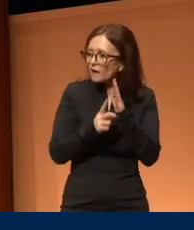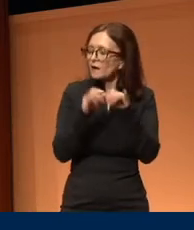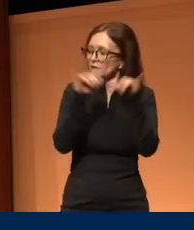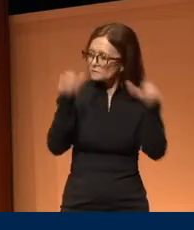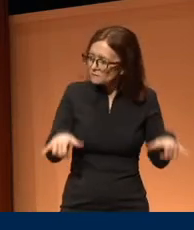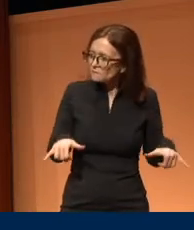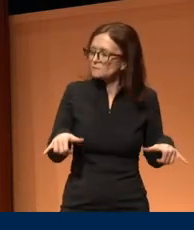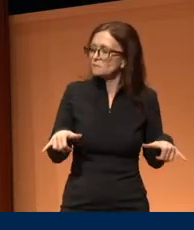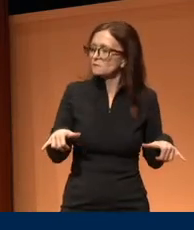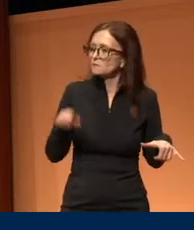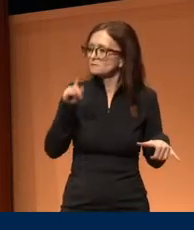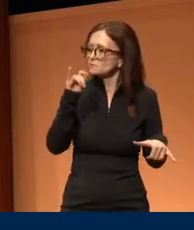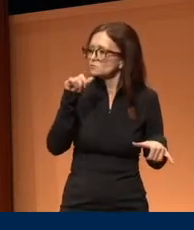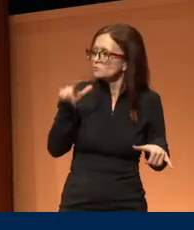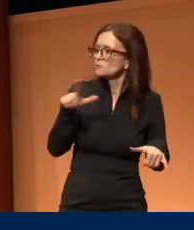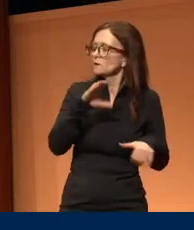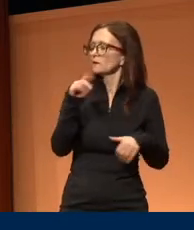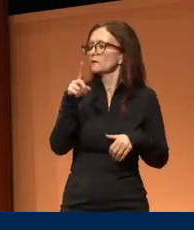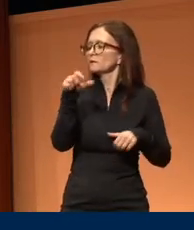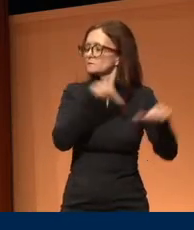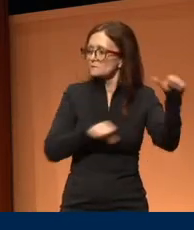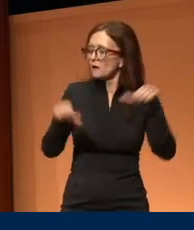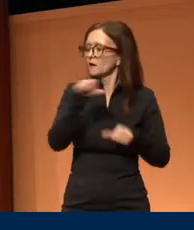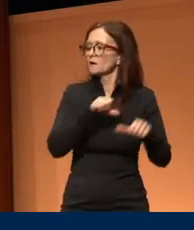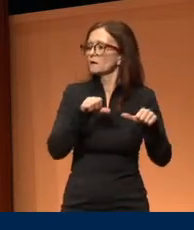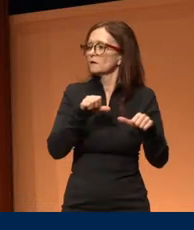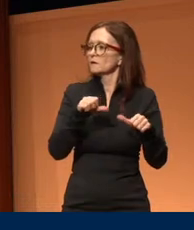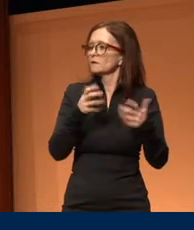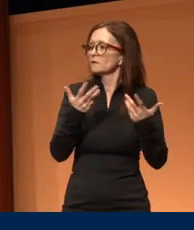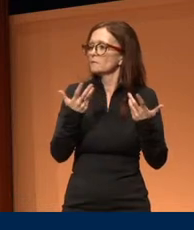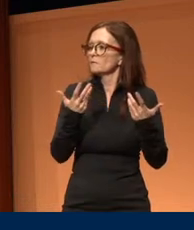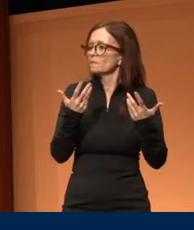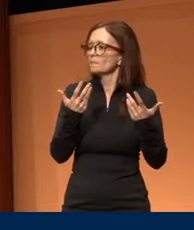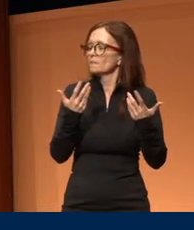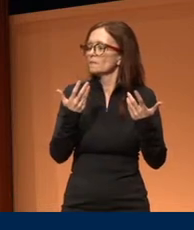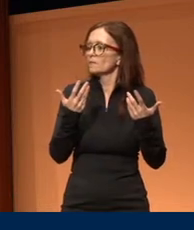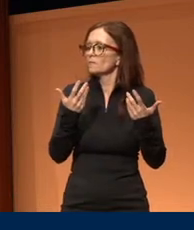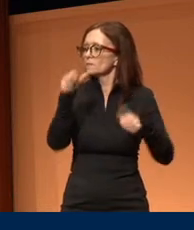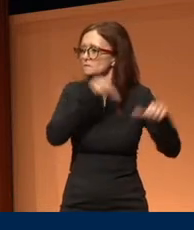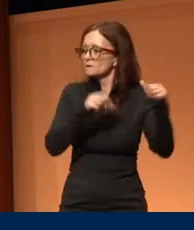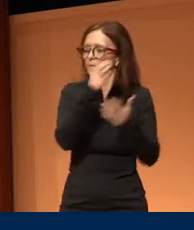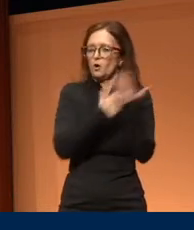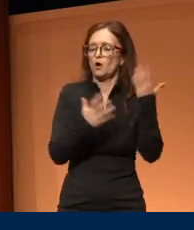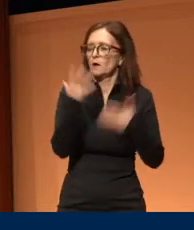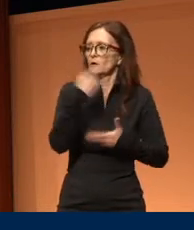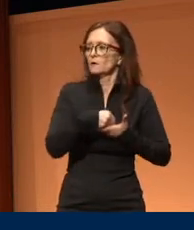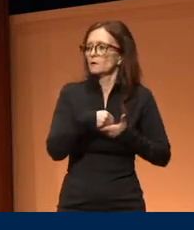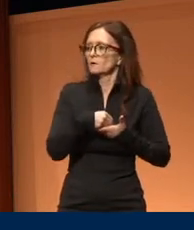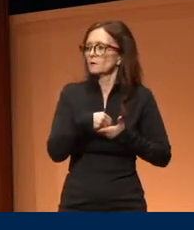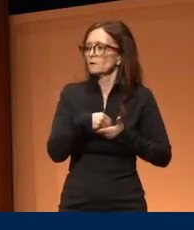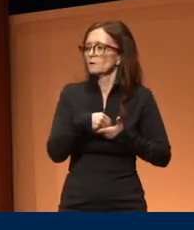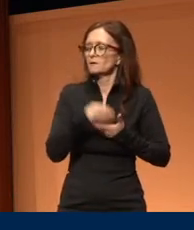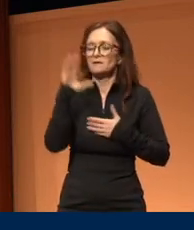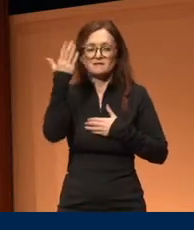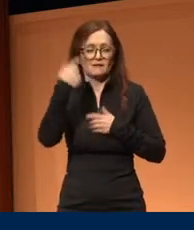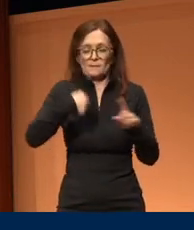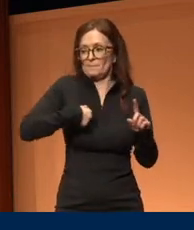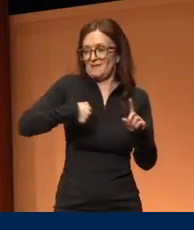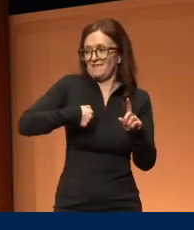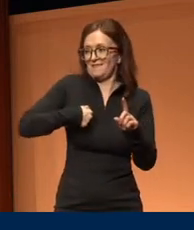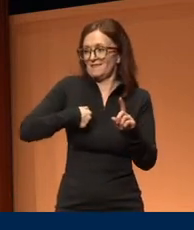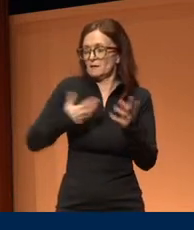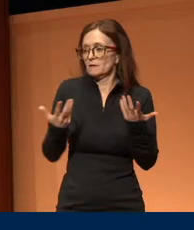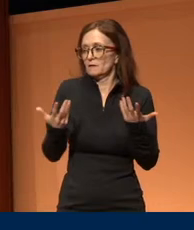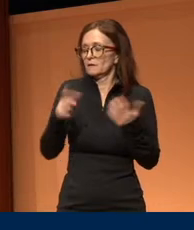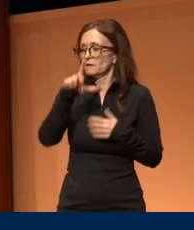is rather scientific, which is where the scientific parts came in. However, it seems to me that